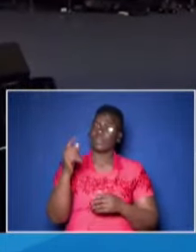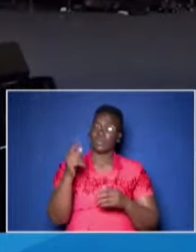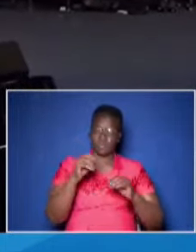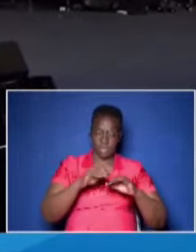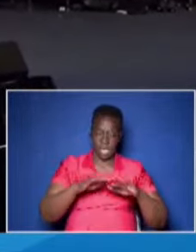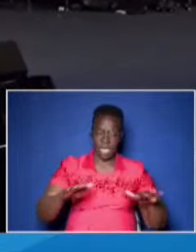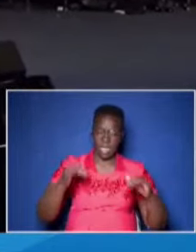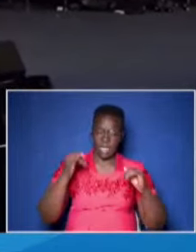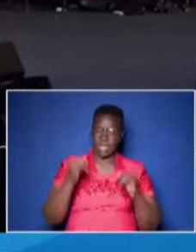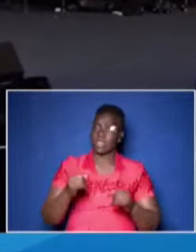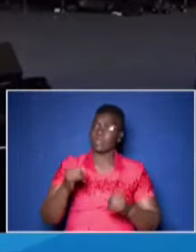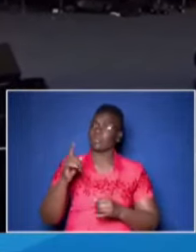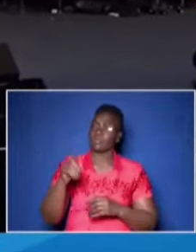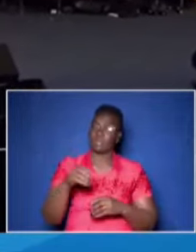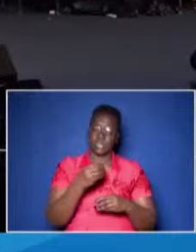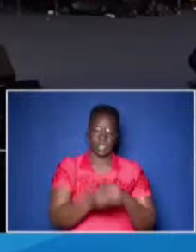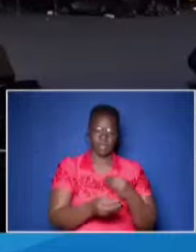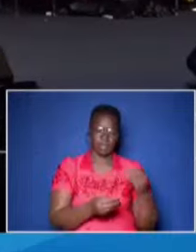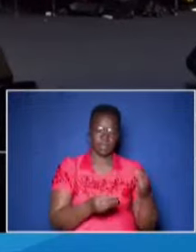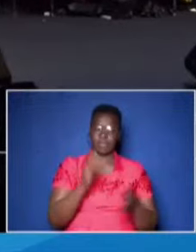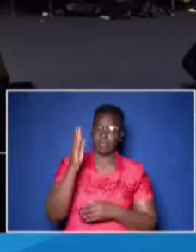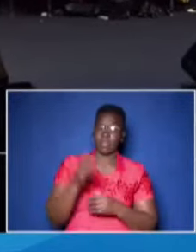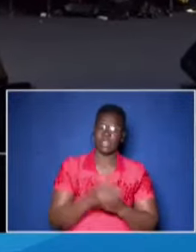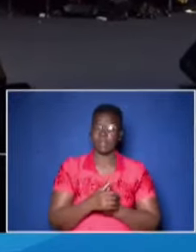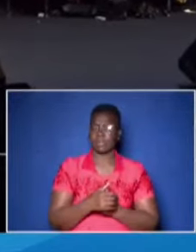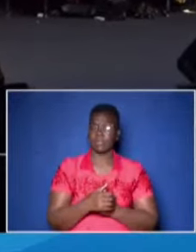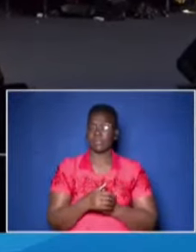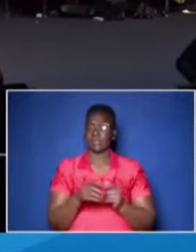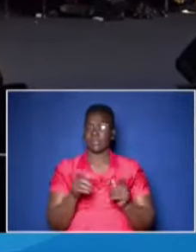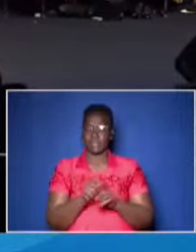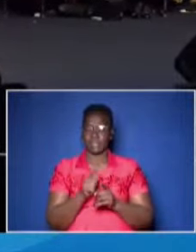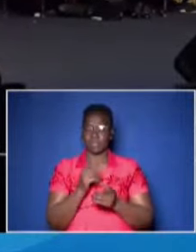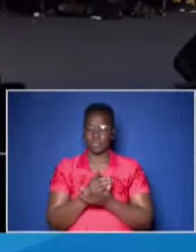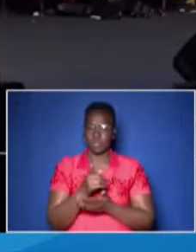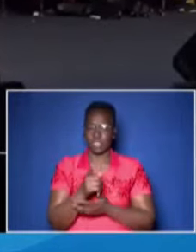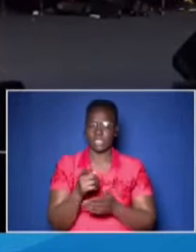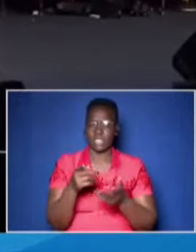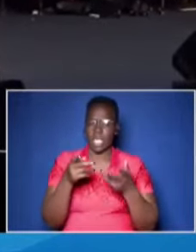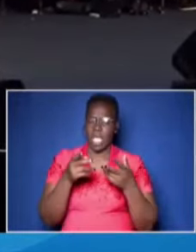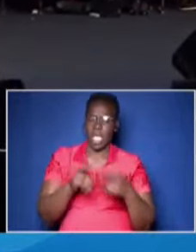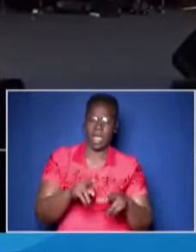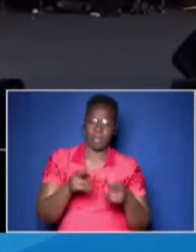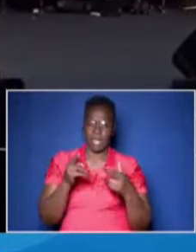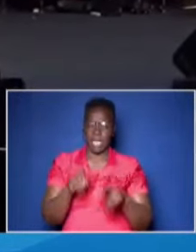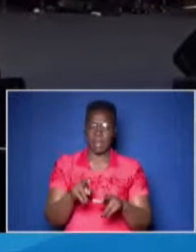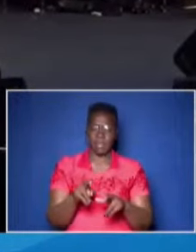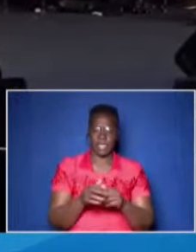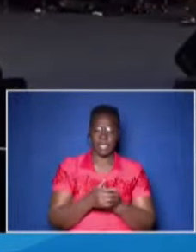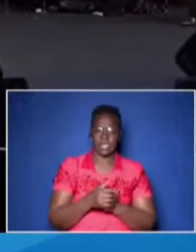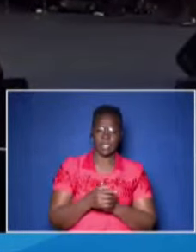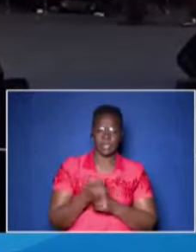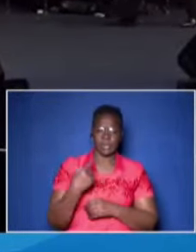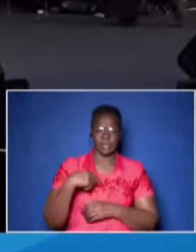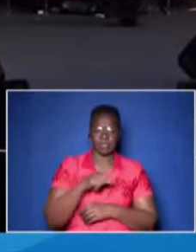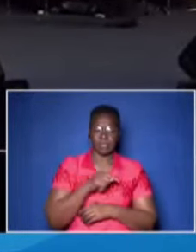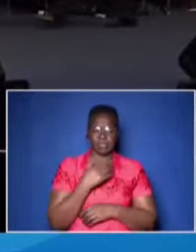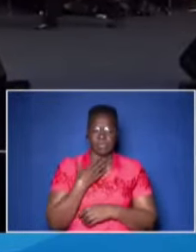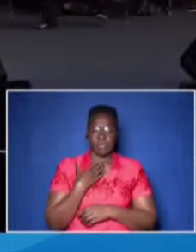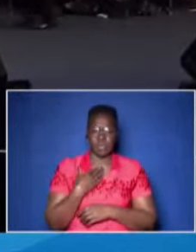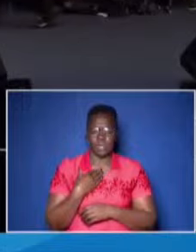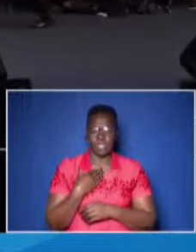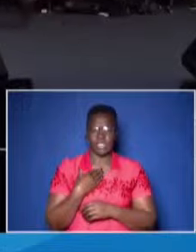come on people praise the lord it's going to happen I'm telling you lift your hands and praise the Lord